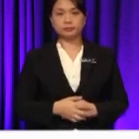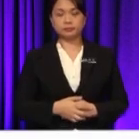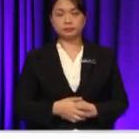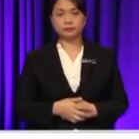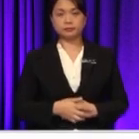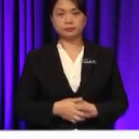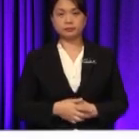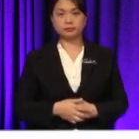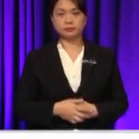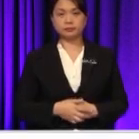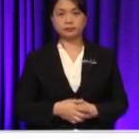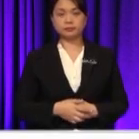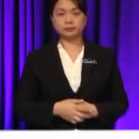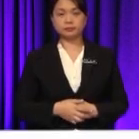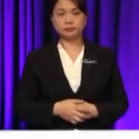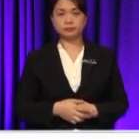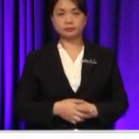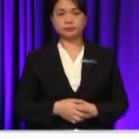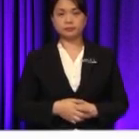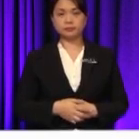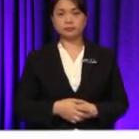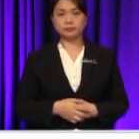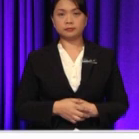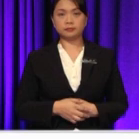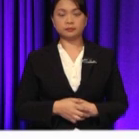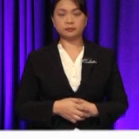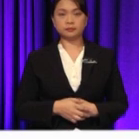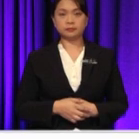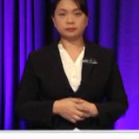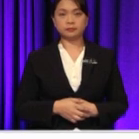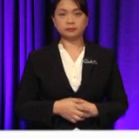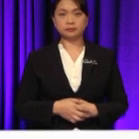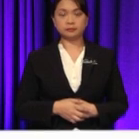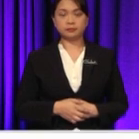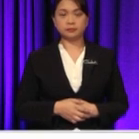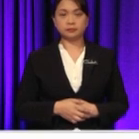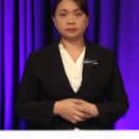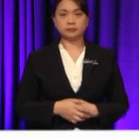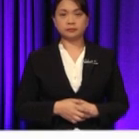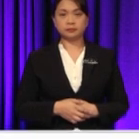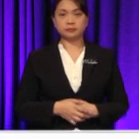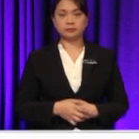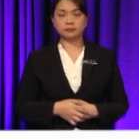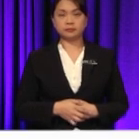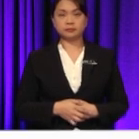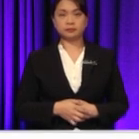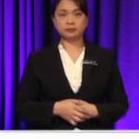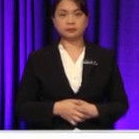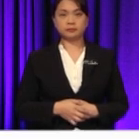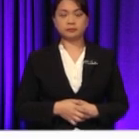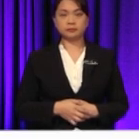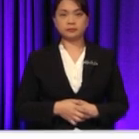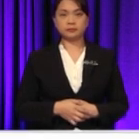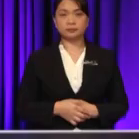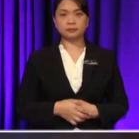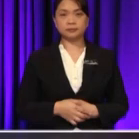it will definitely taste better than eating at a restaurant. So we need to put article a. Ah, she made a comparison at